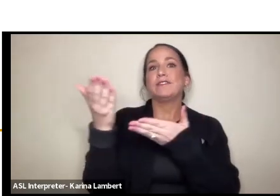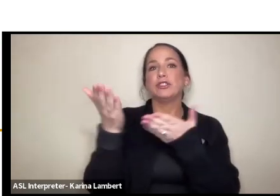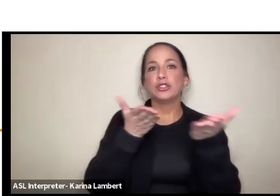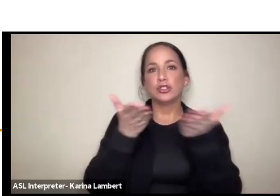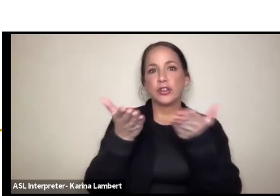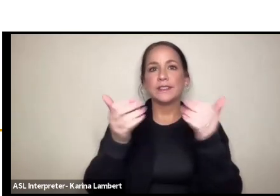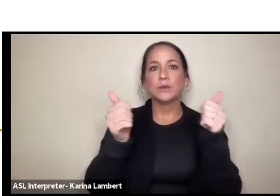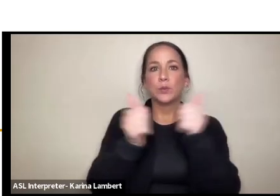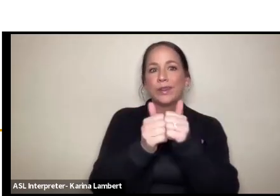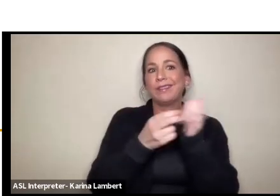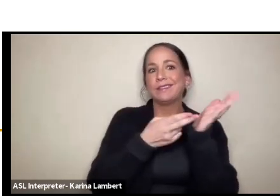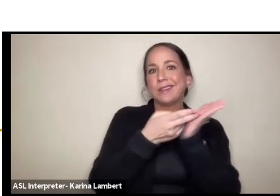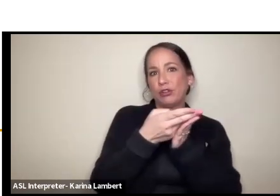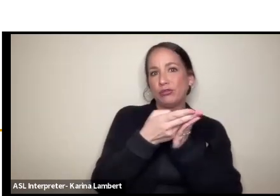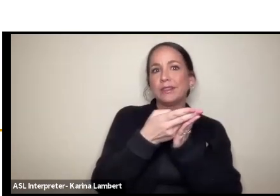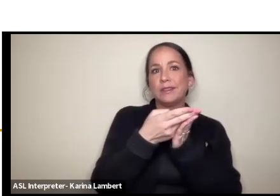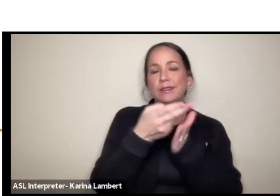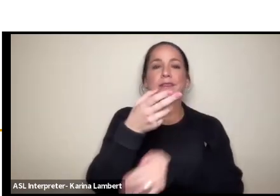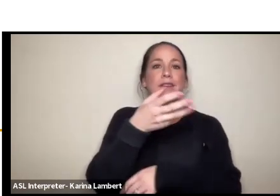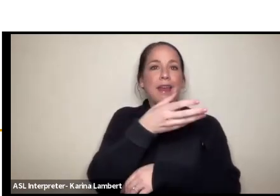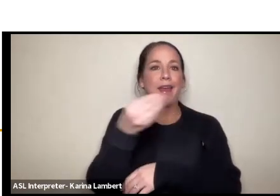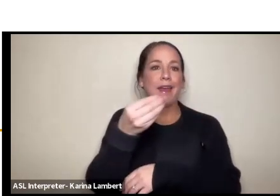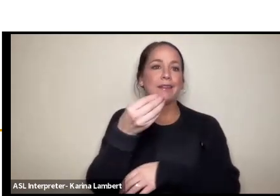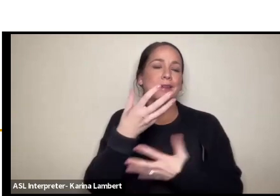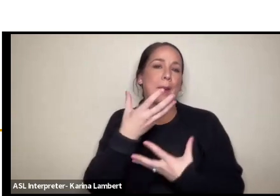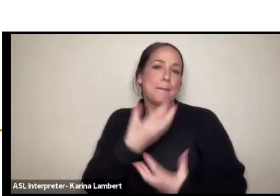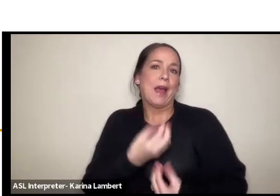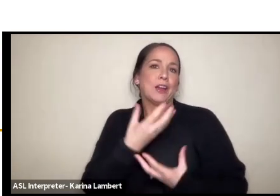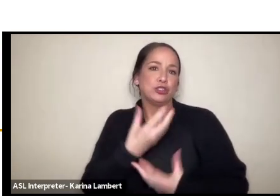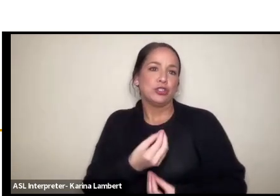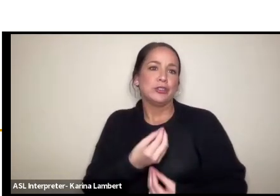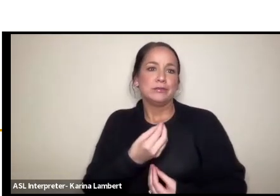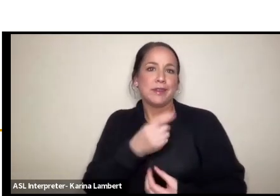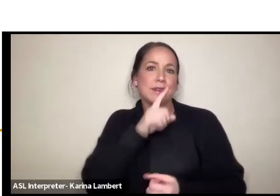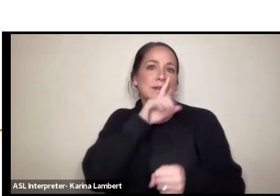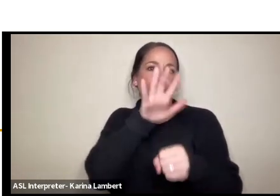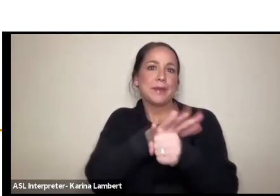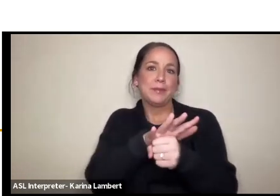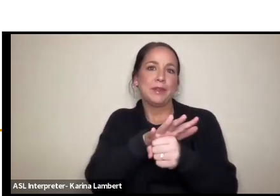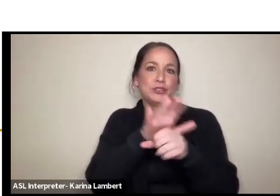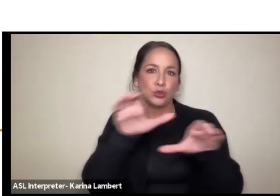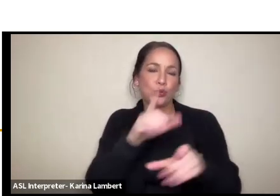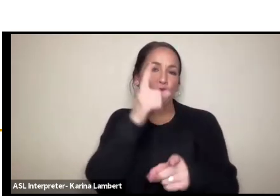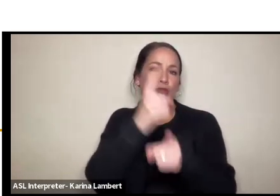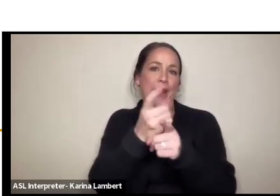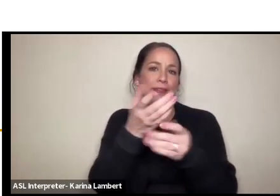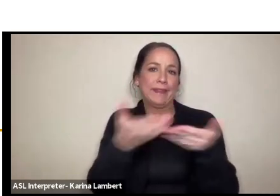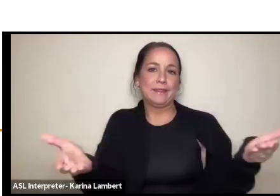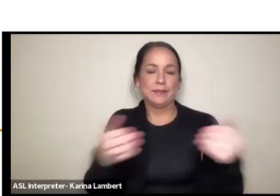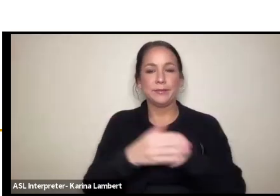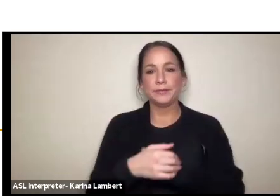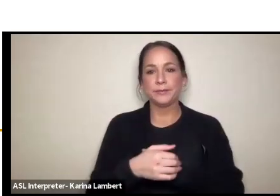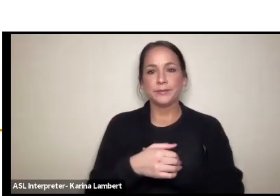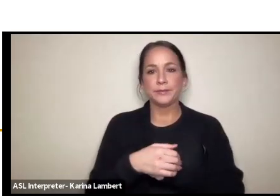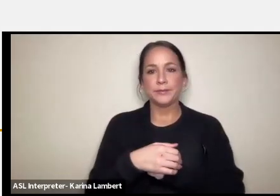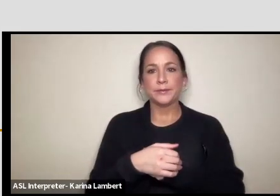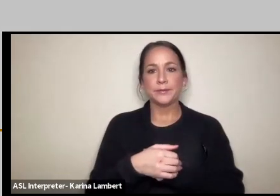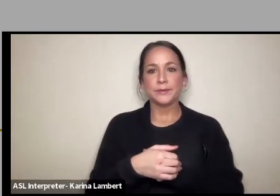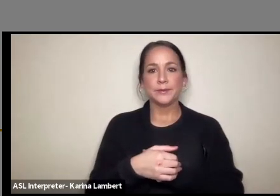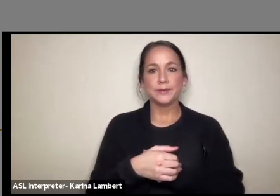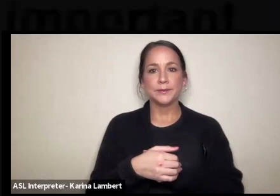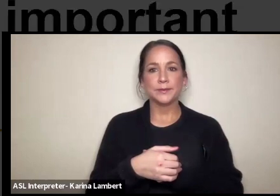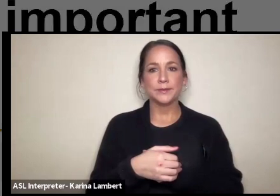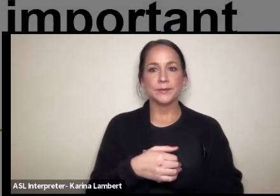much integrity, but also with that compassion and commitment to do always the right thing. We can advance to the next